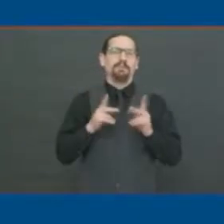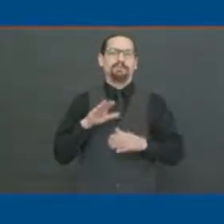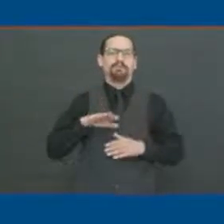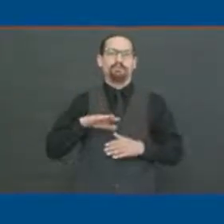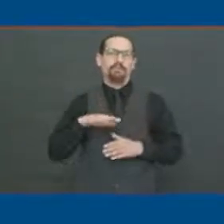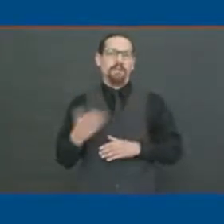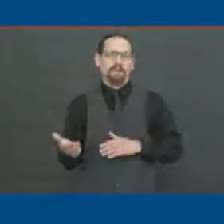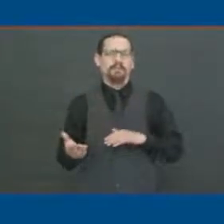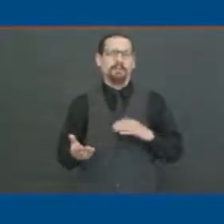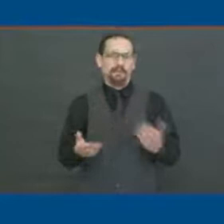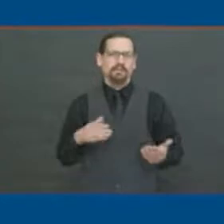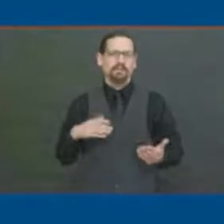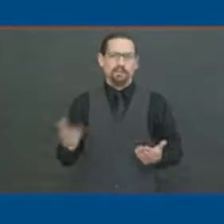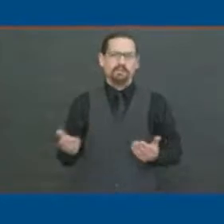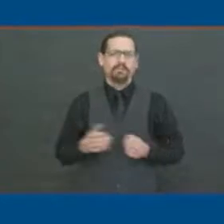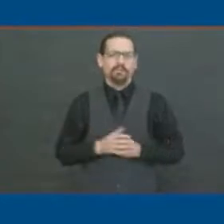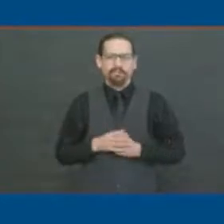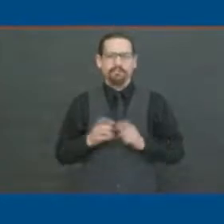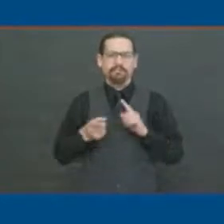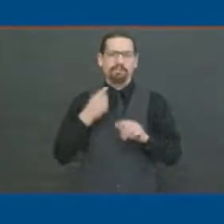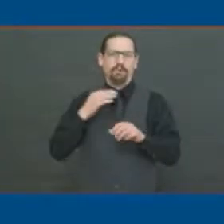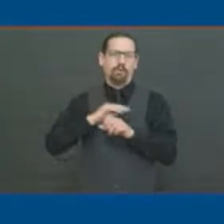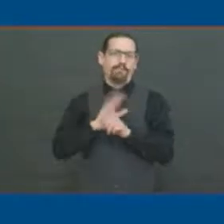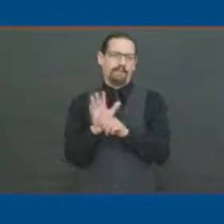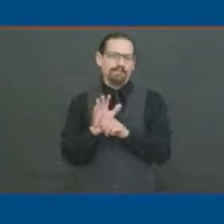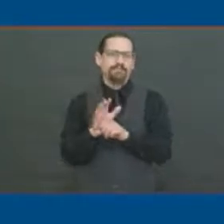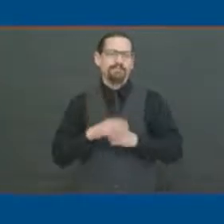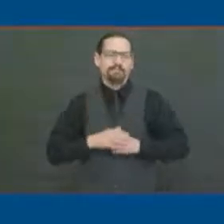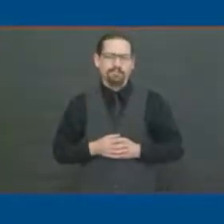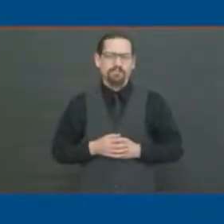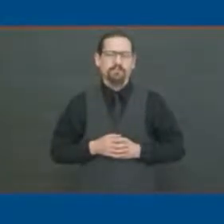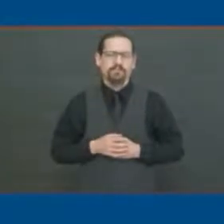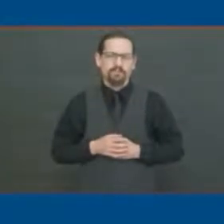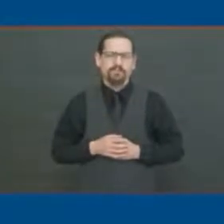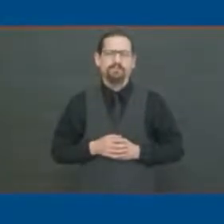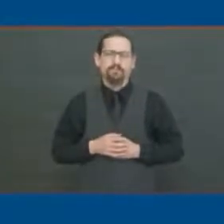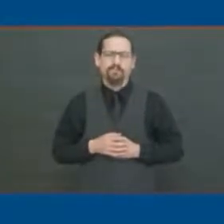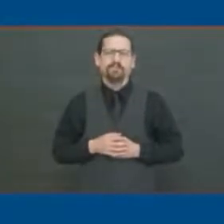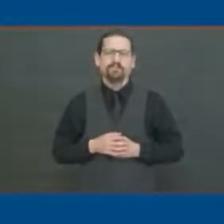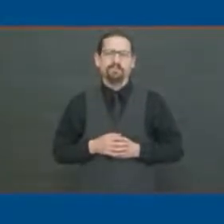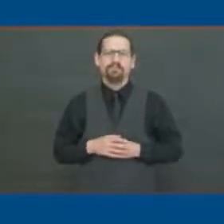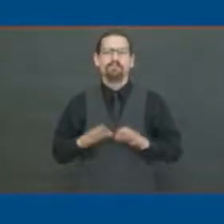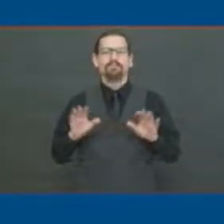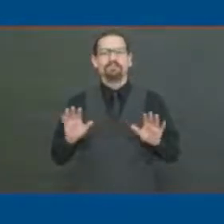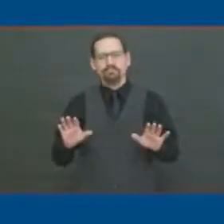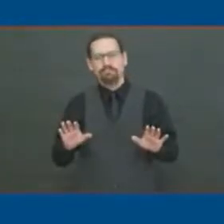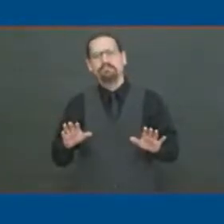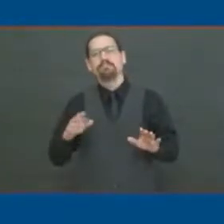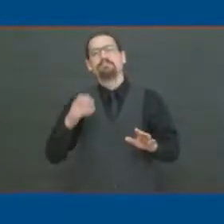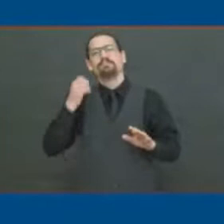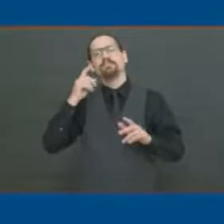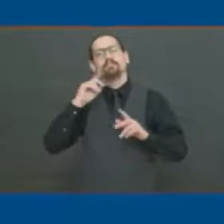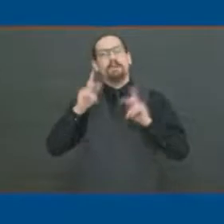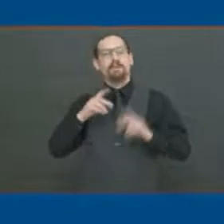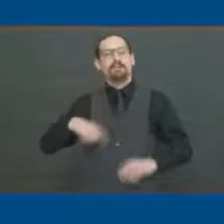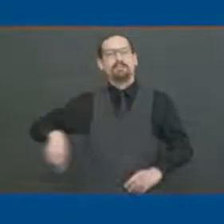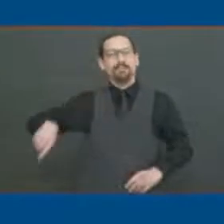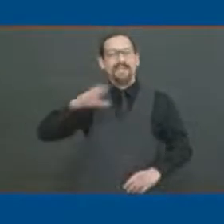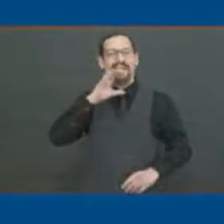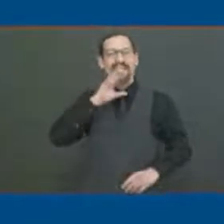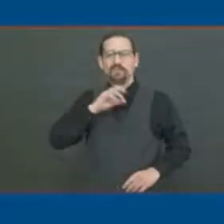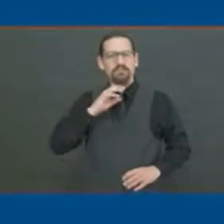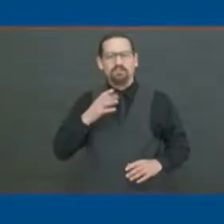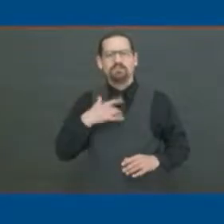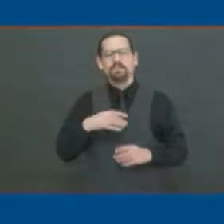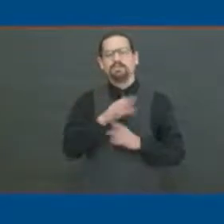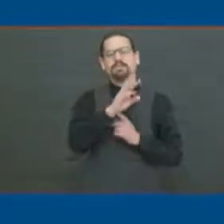COVID-19 associated fatalities. These people ranged from being in their 60s